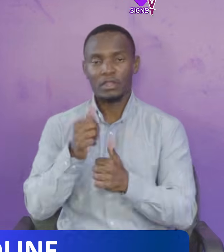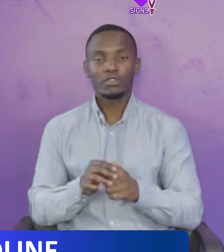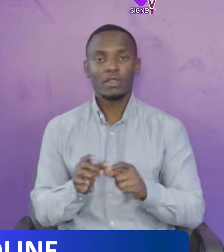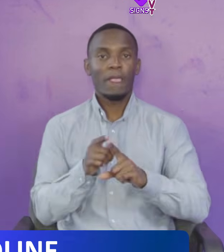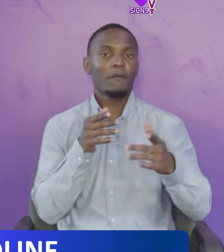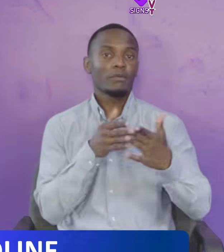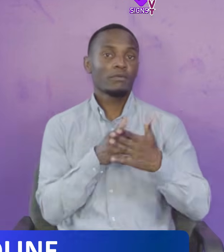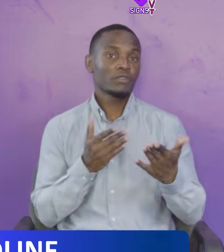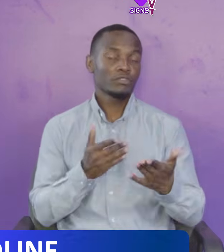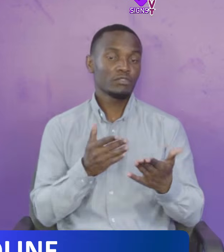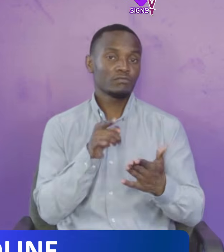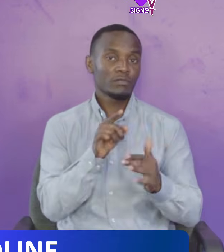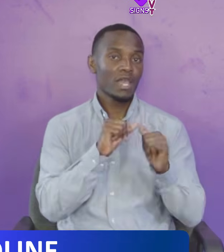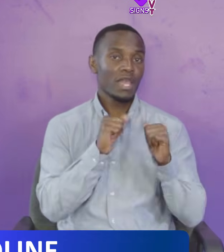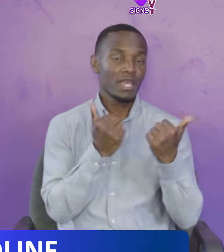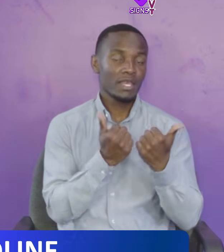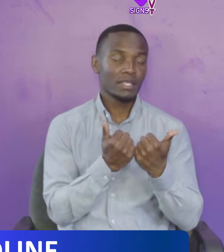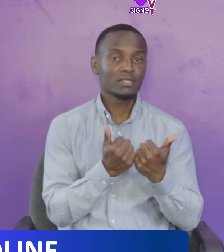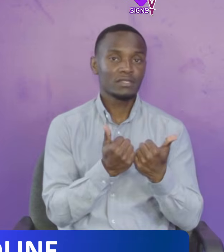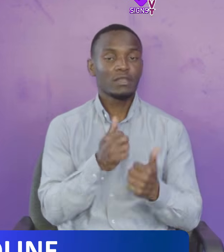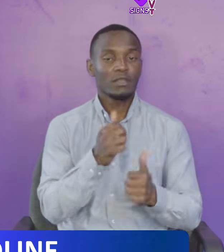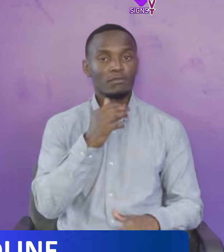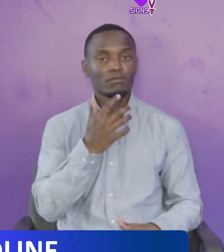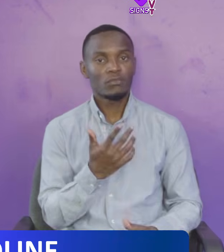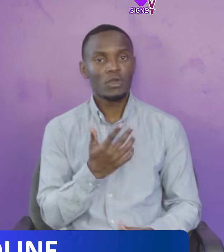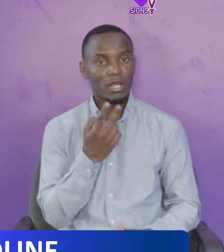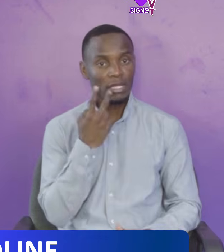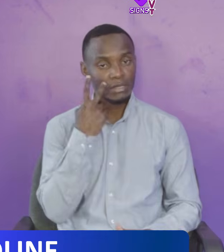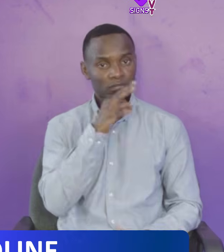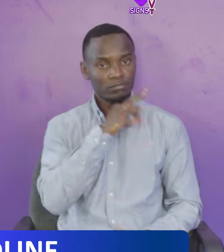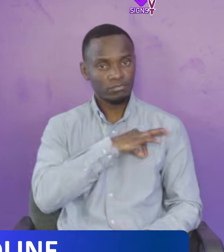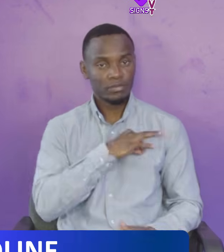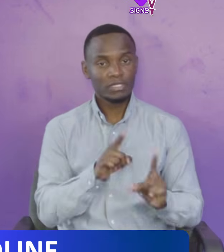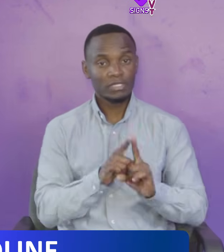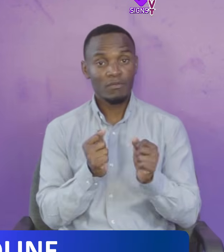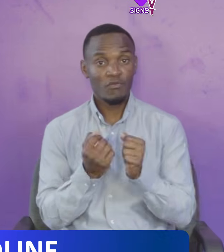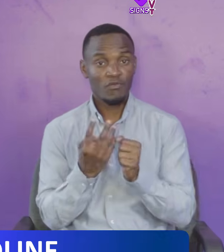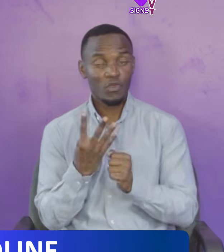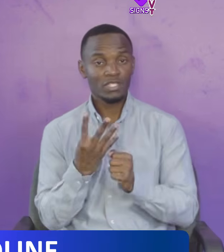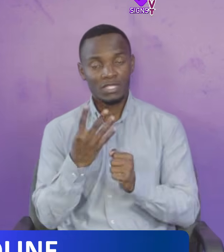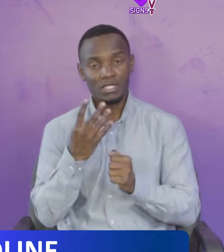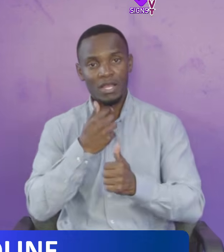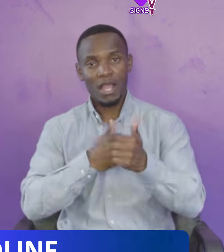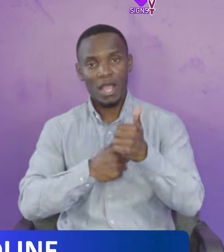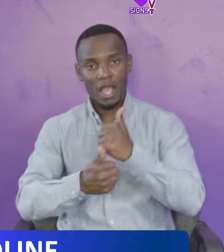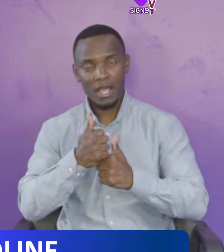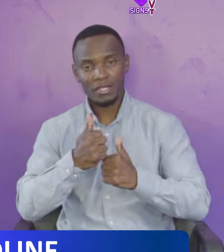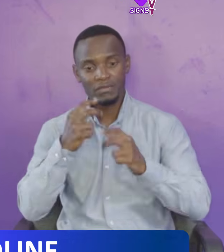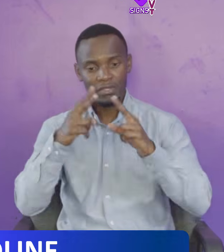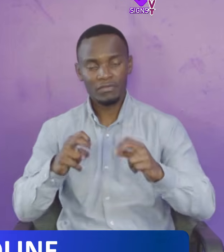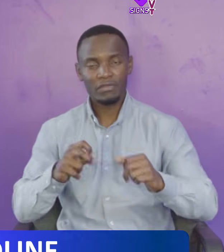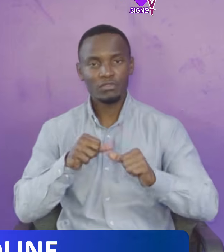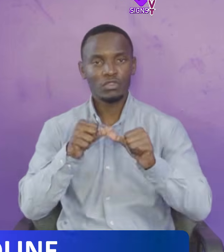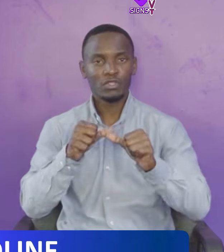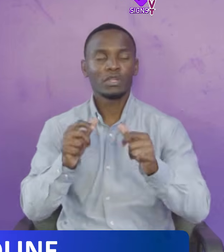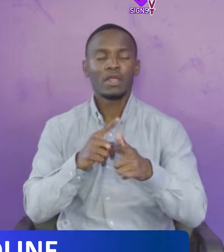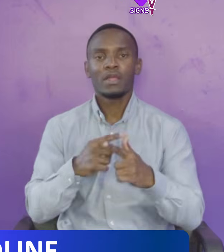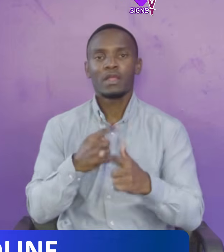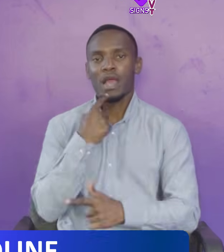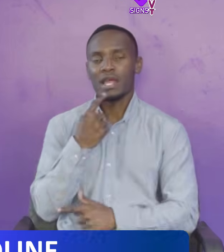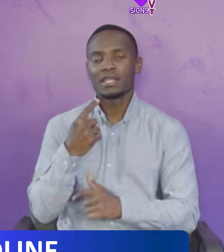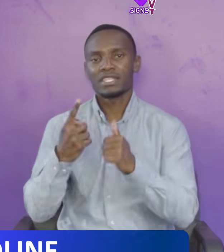agency reported substantial gains, citing 14 proactive investigations and 166 integrity tests